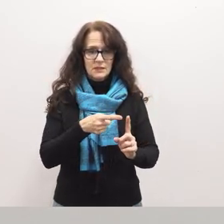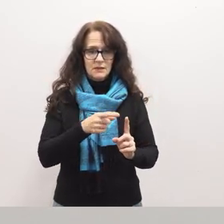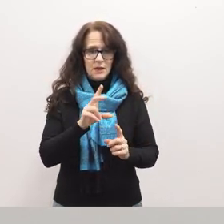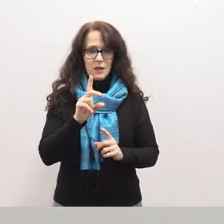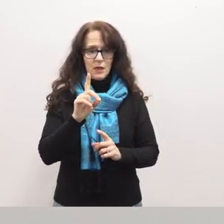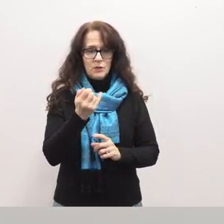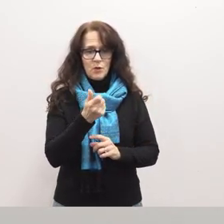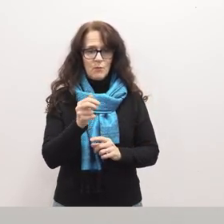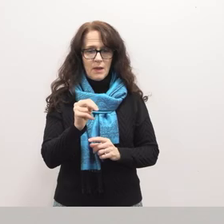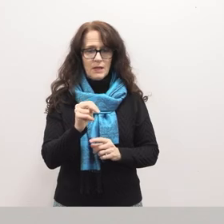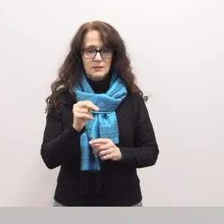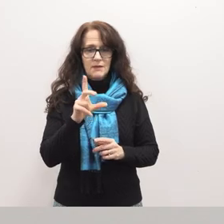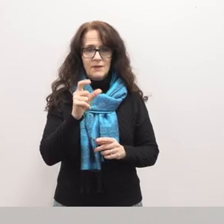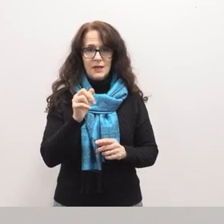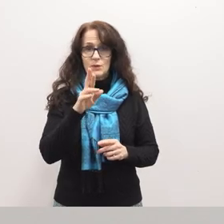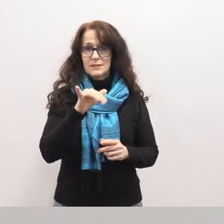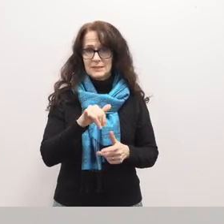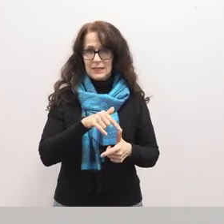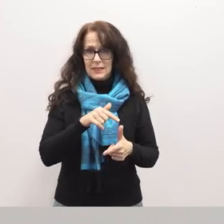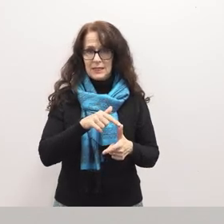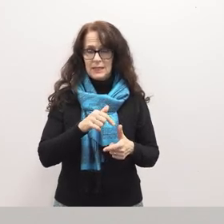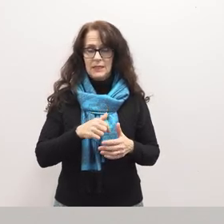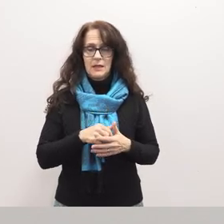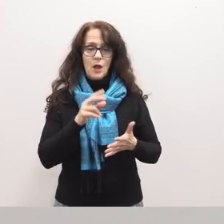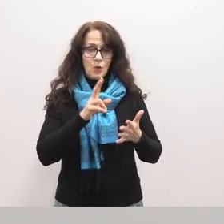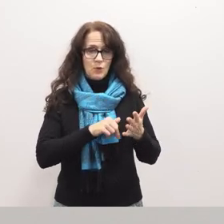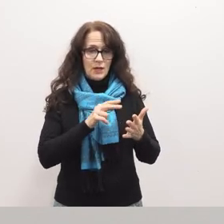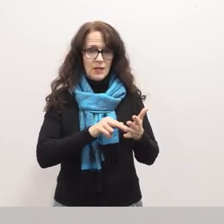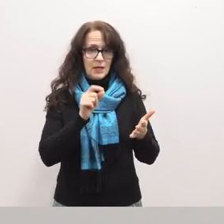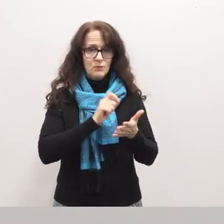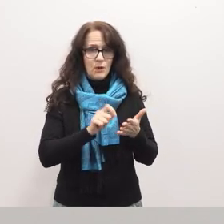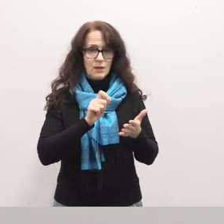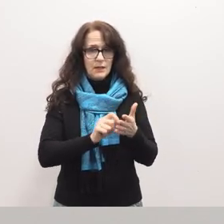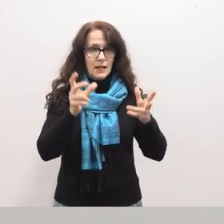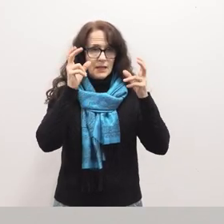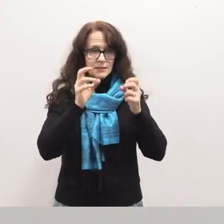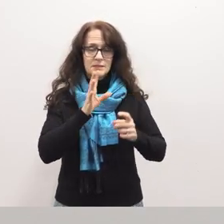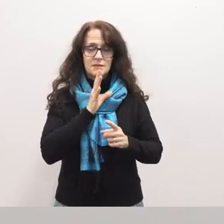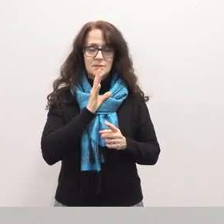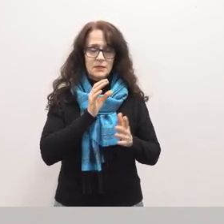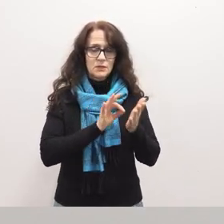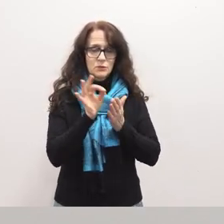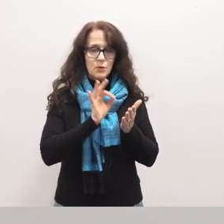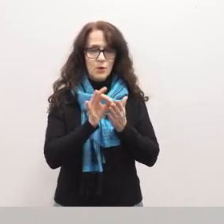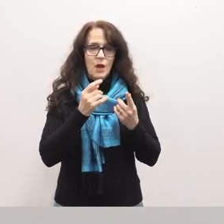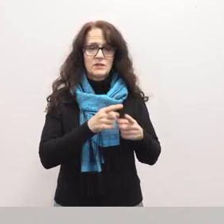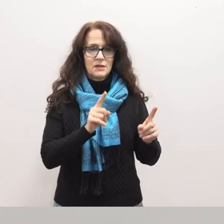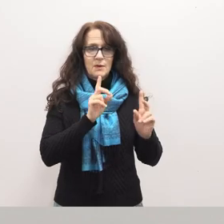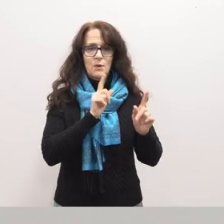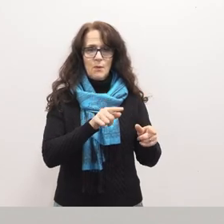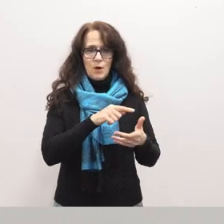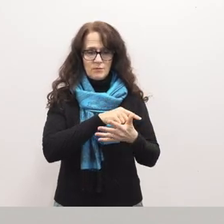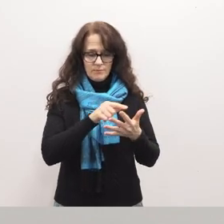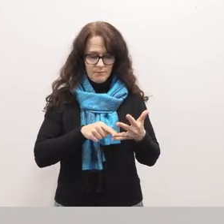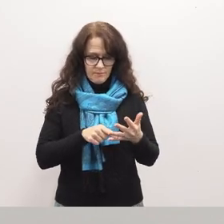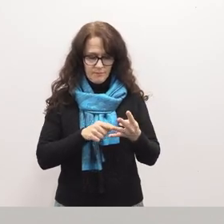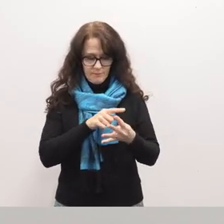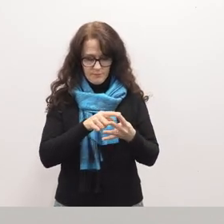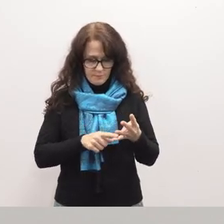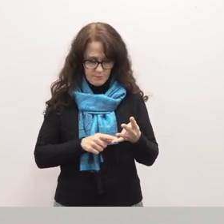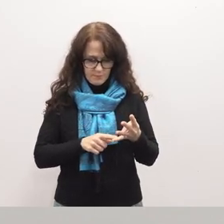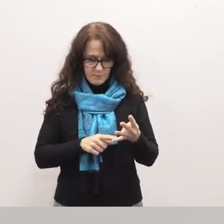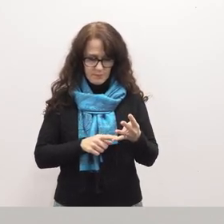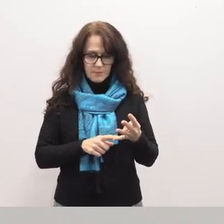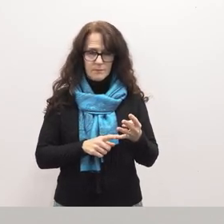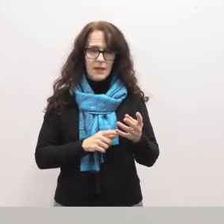of literacy. So you'd be looking at the reading and writing, listening and speaking scores on their achievement report.